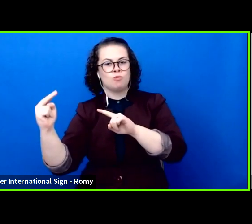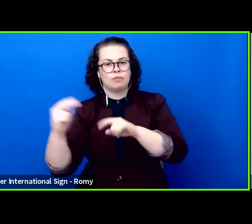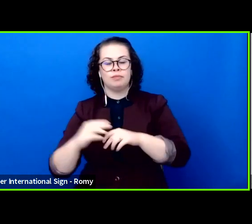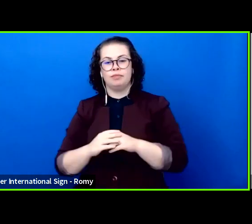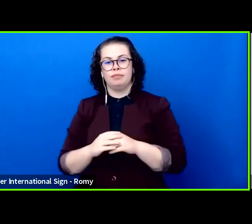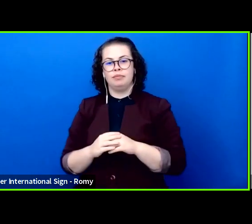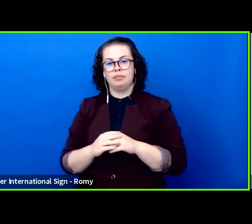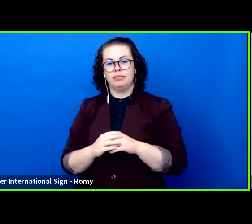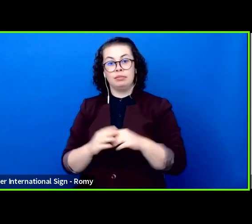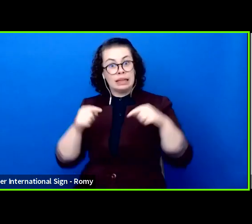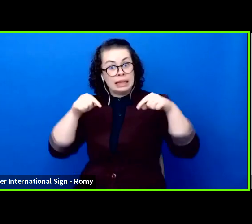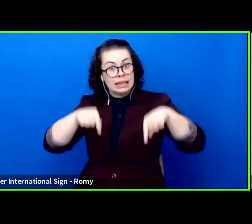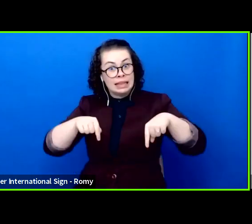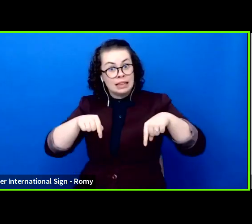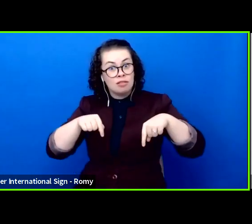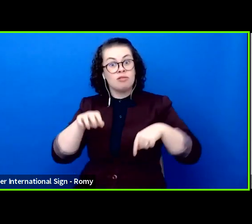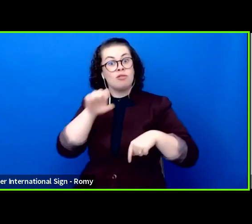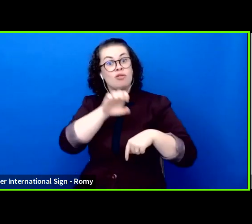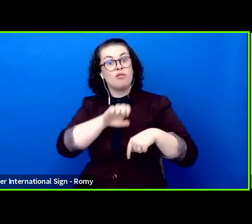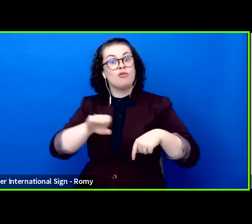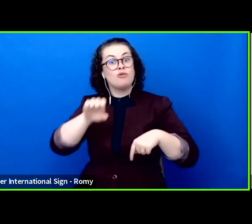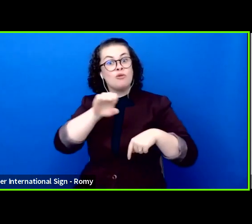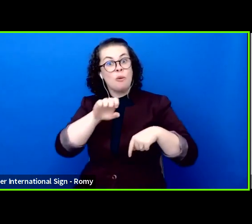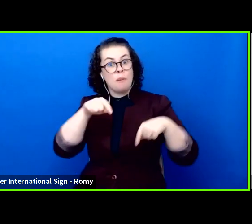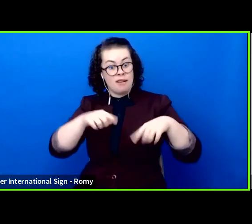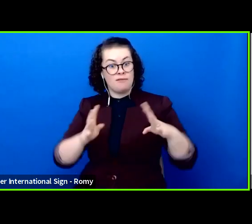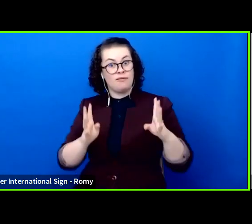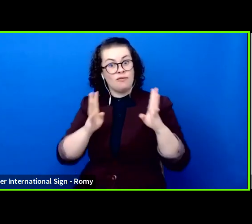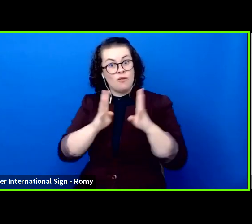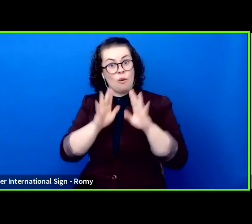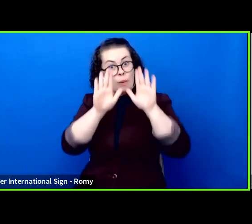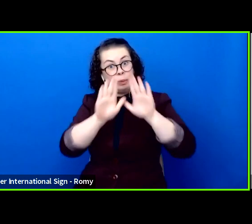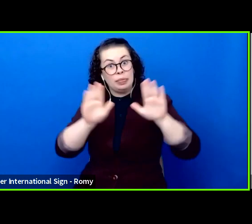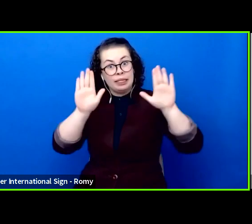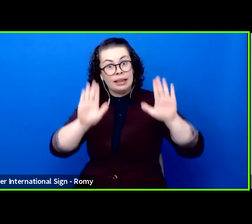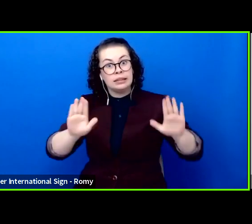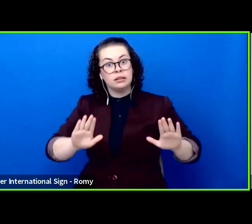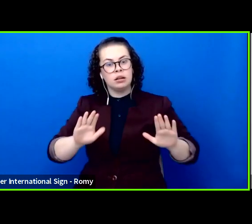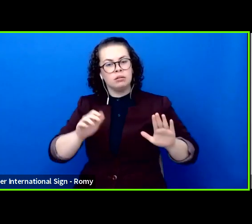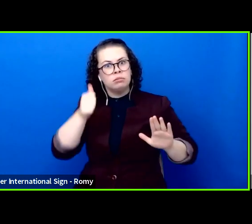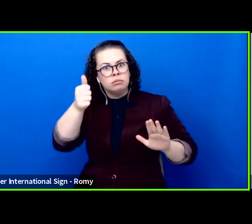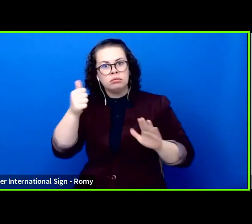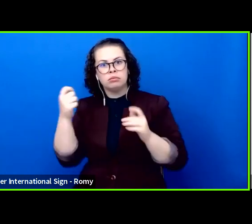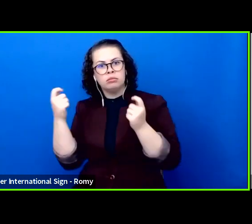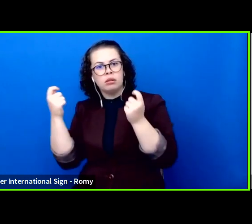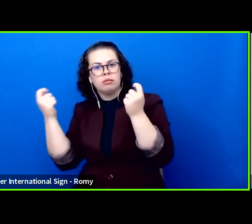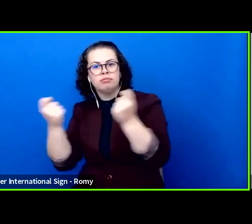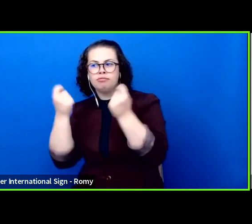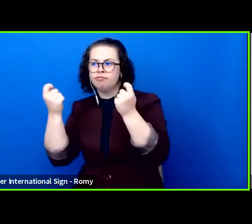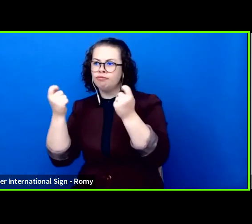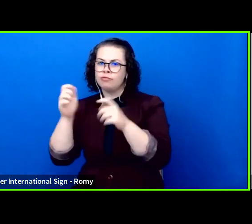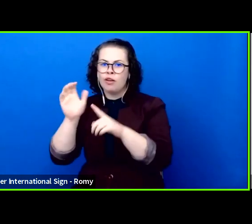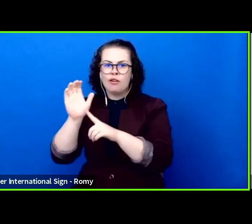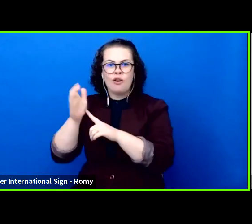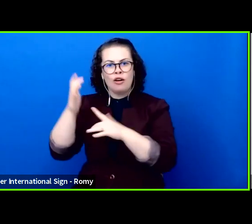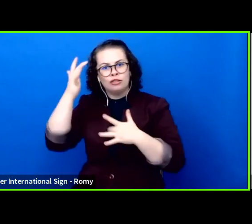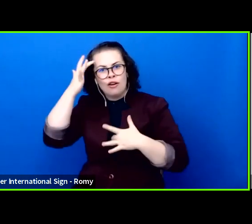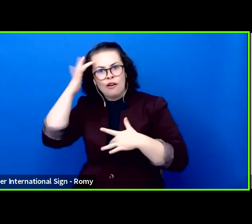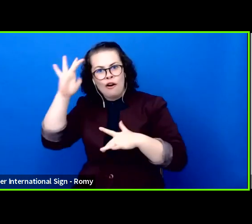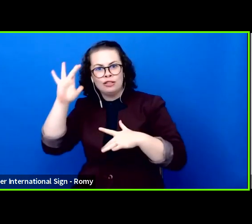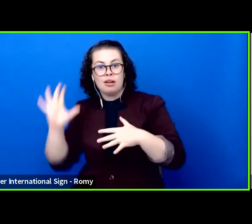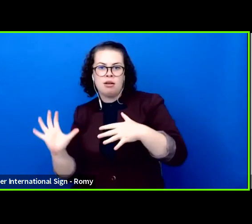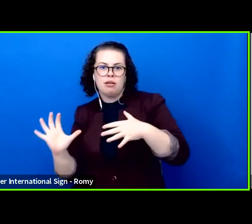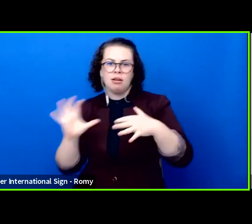also to discuss the challenges challenges for European culture and arts caused by COVID-19.